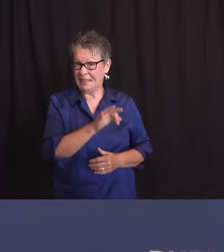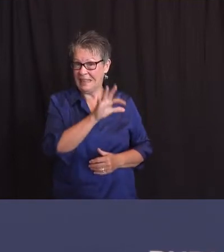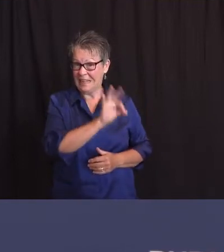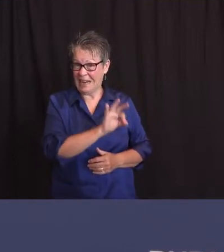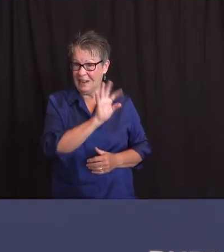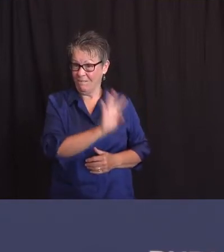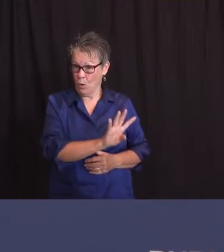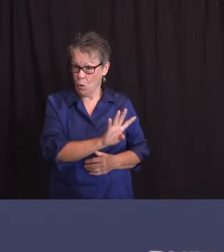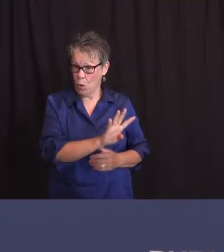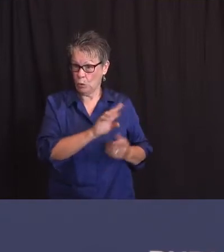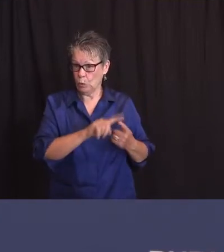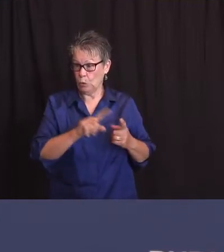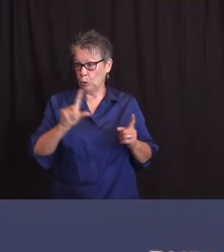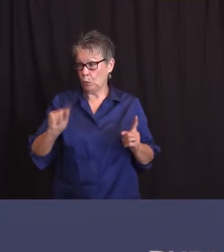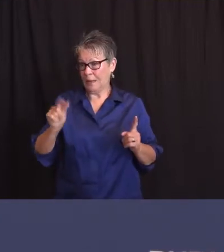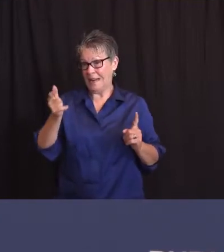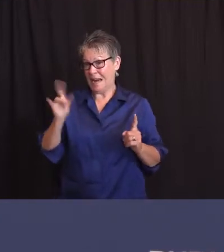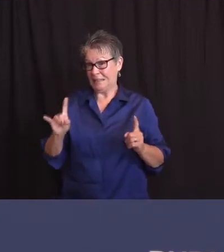estimated